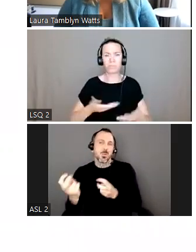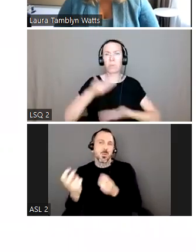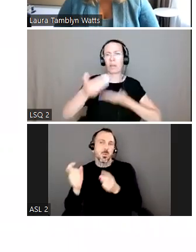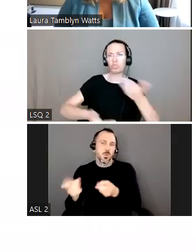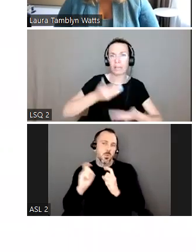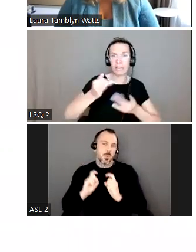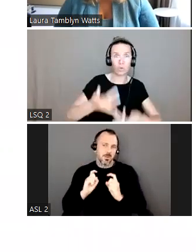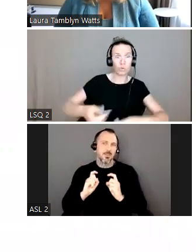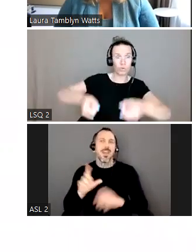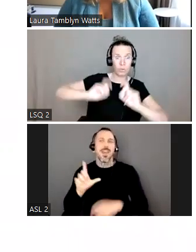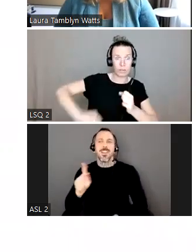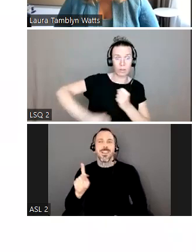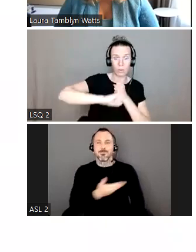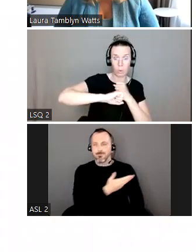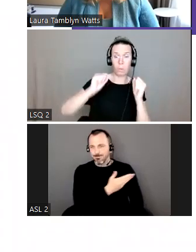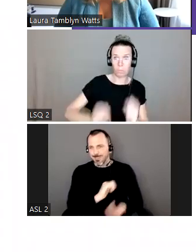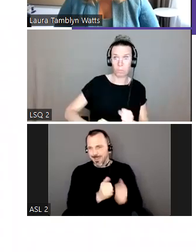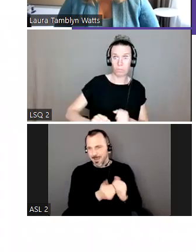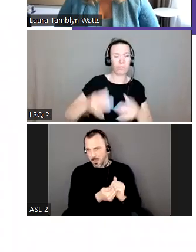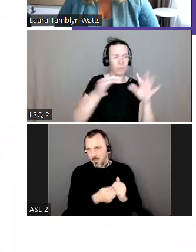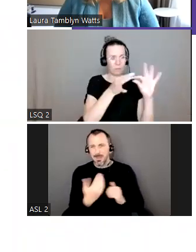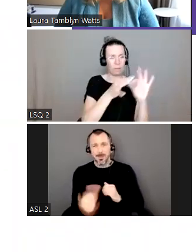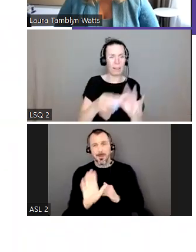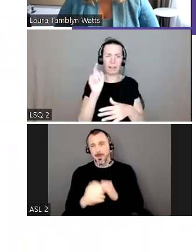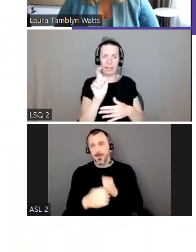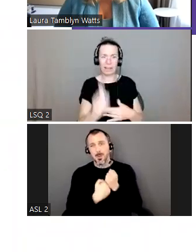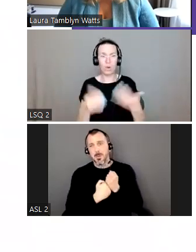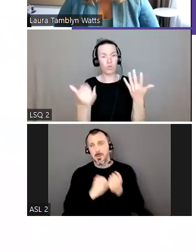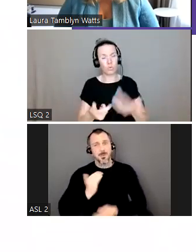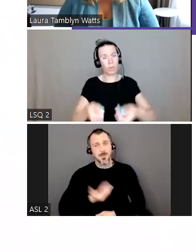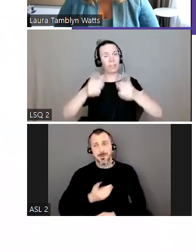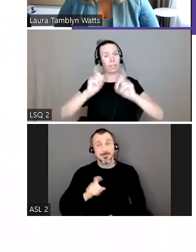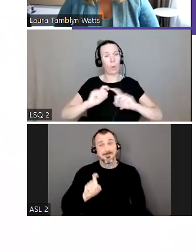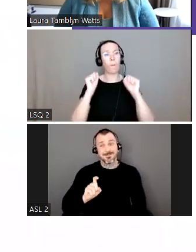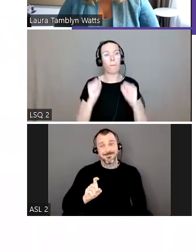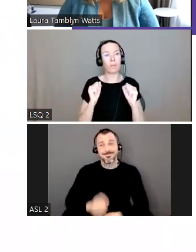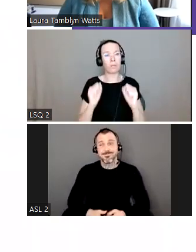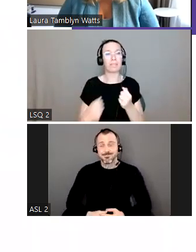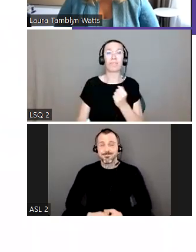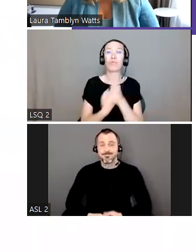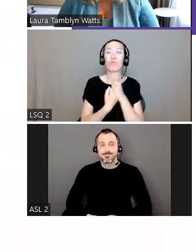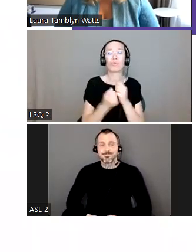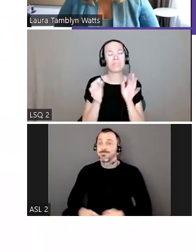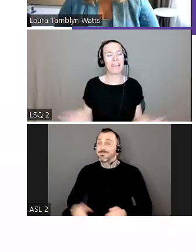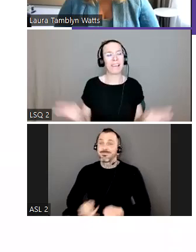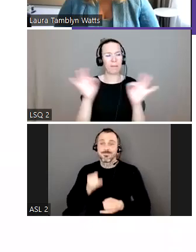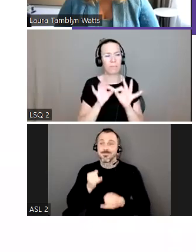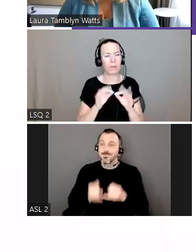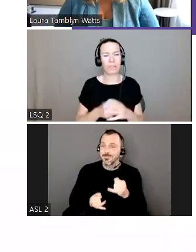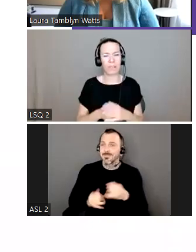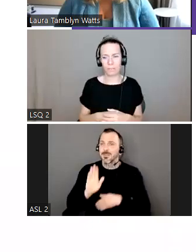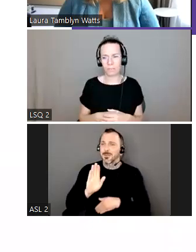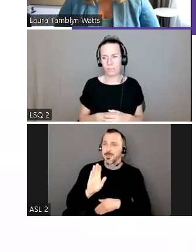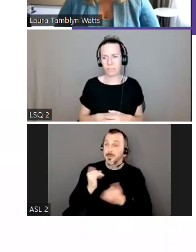screen, and your support is always so welcome and needed. And then finally, you can tell us more about what you thought